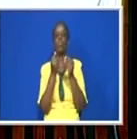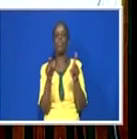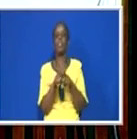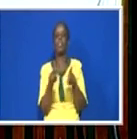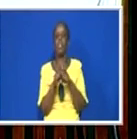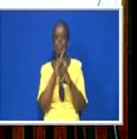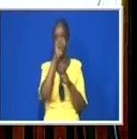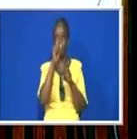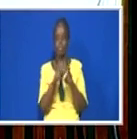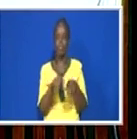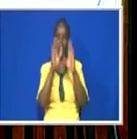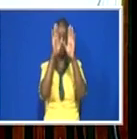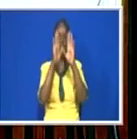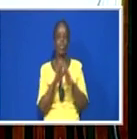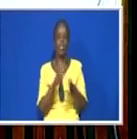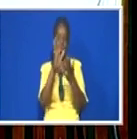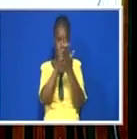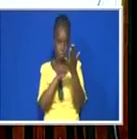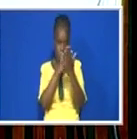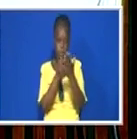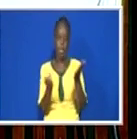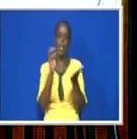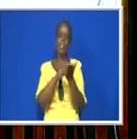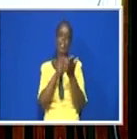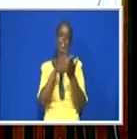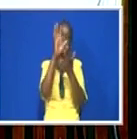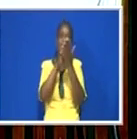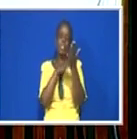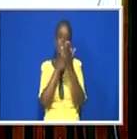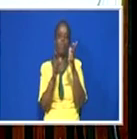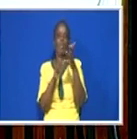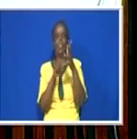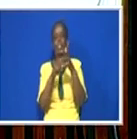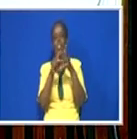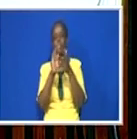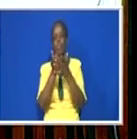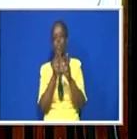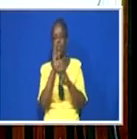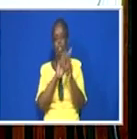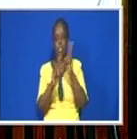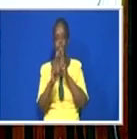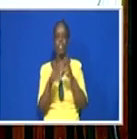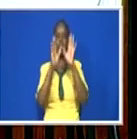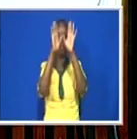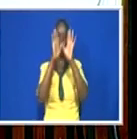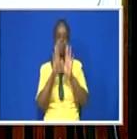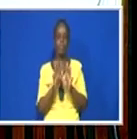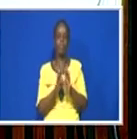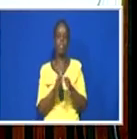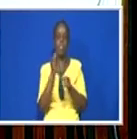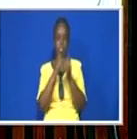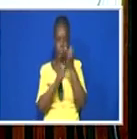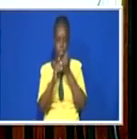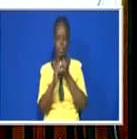is important for us to redraw the table and calculate some values that are going to be key in